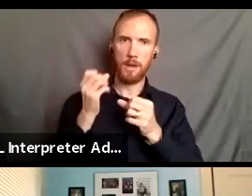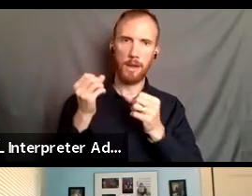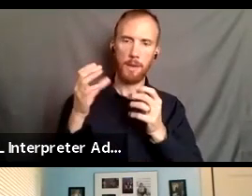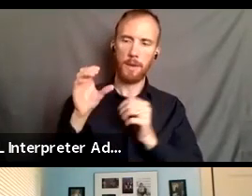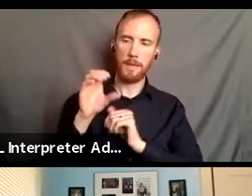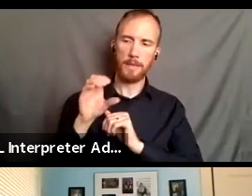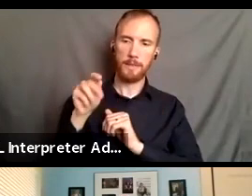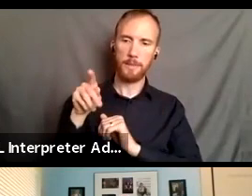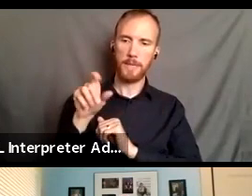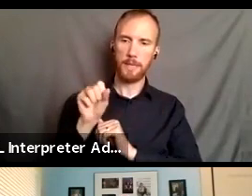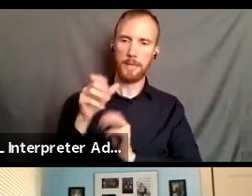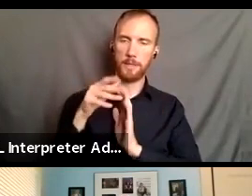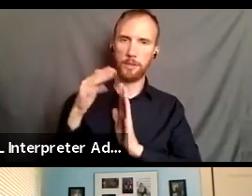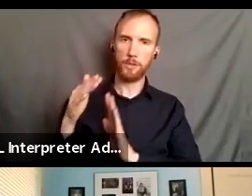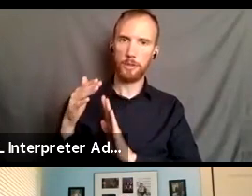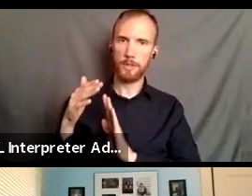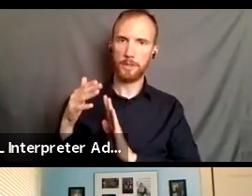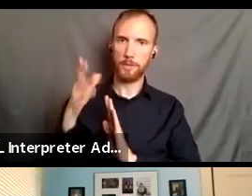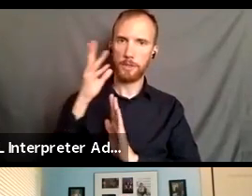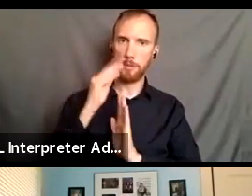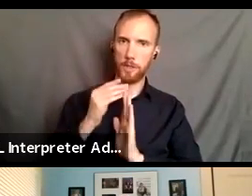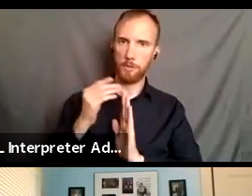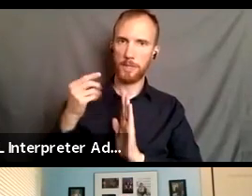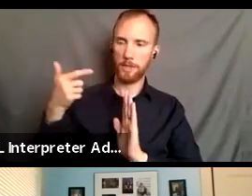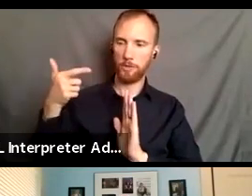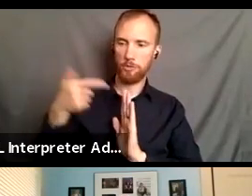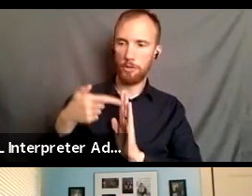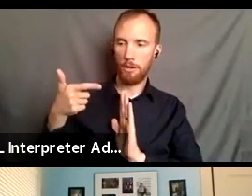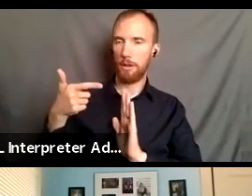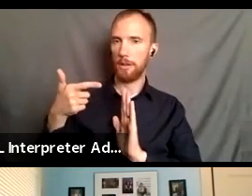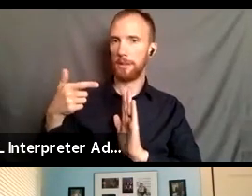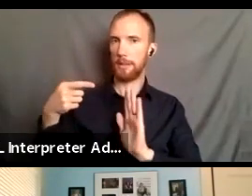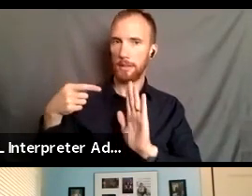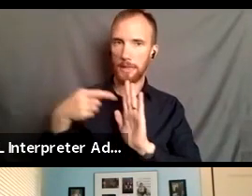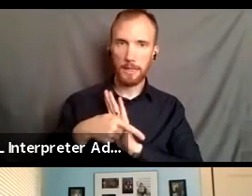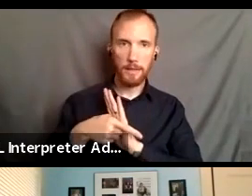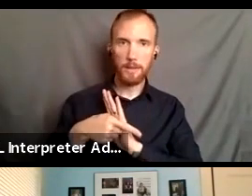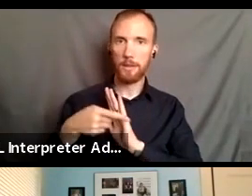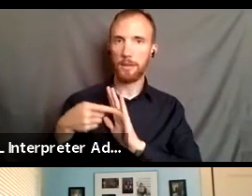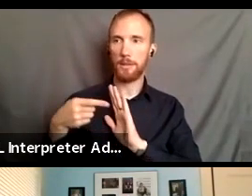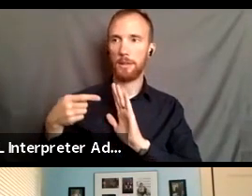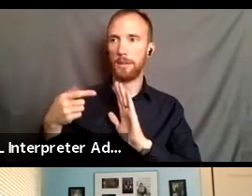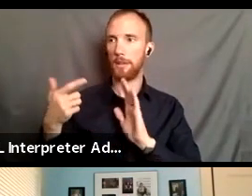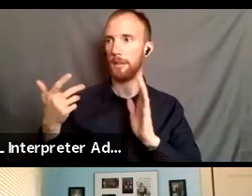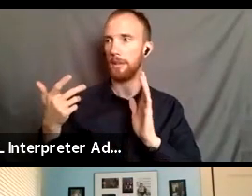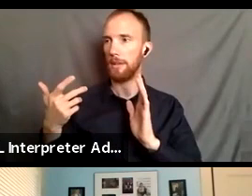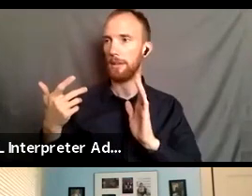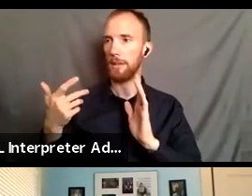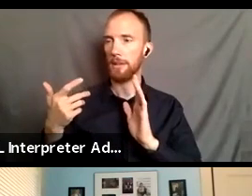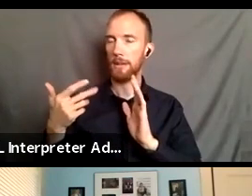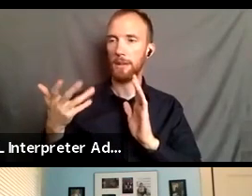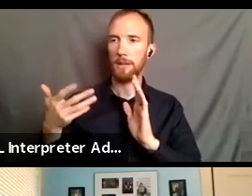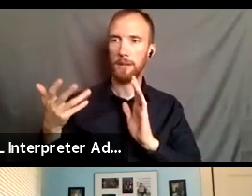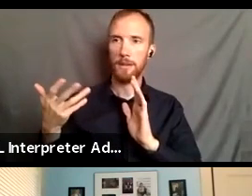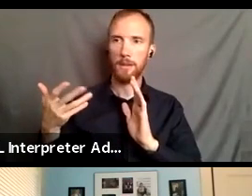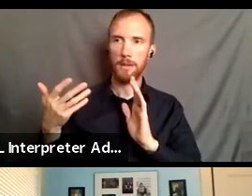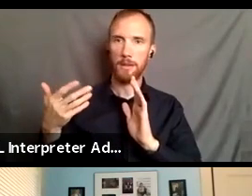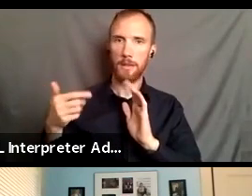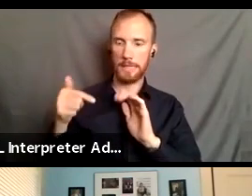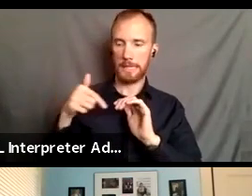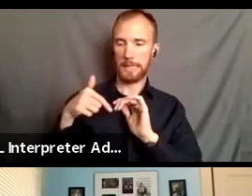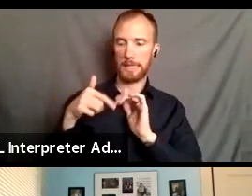have been shot uh injured or or killed um in during the school